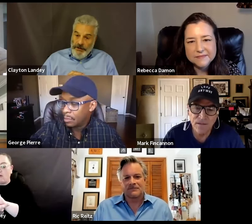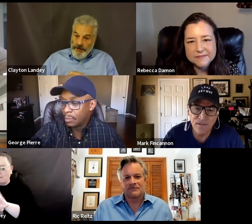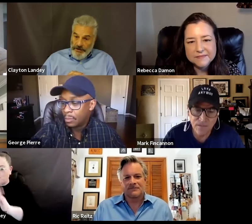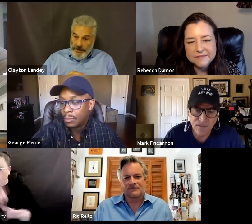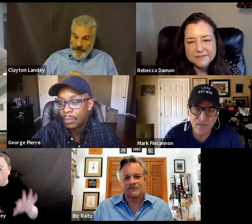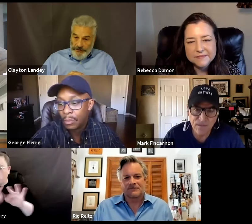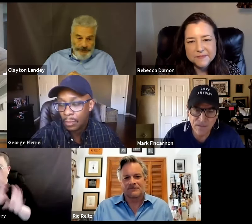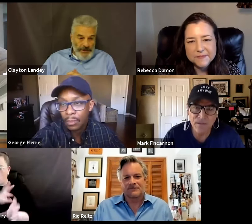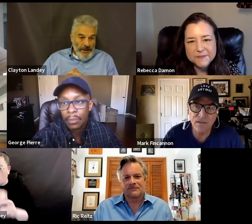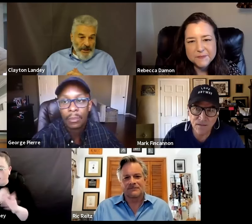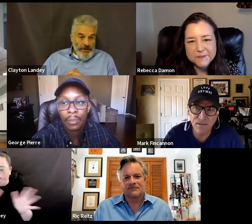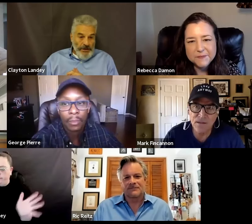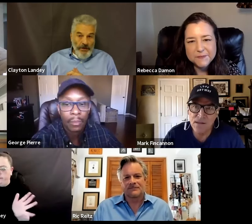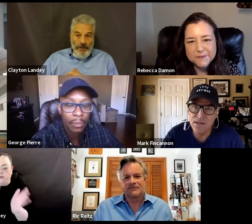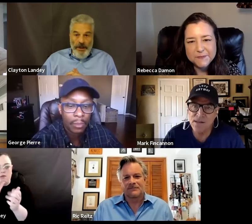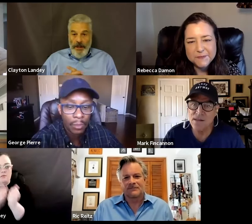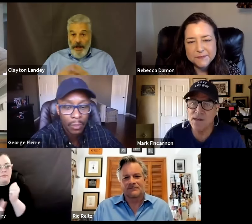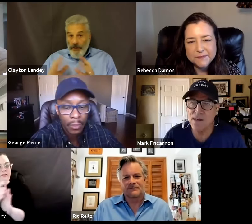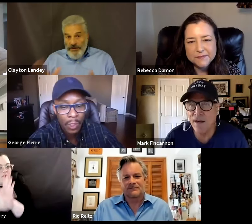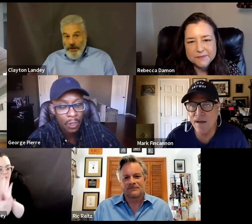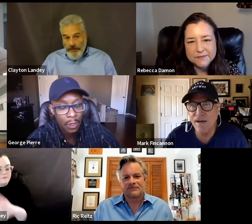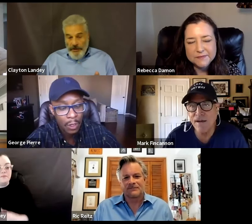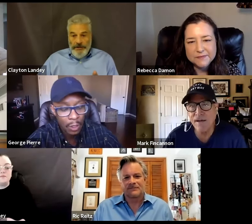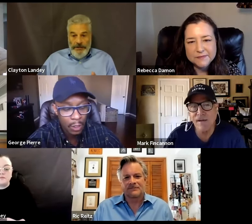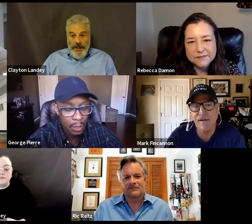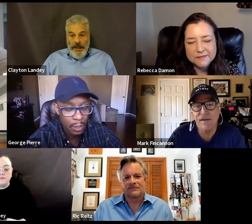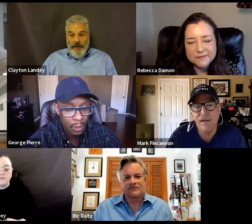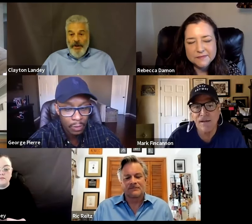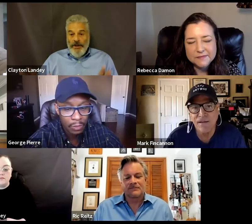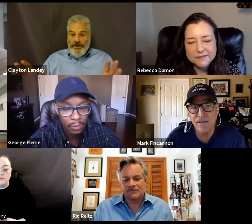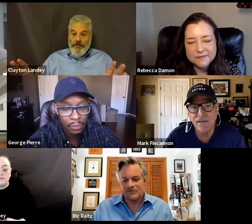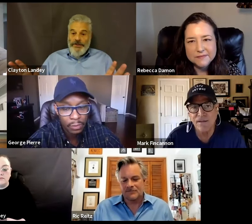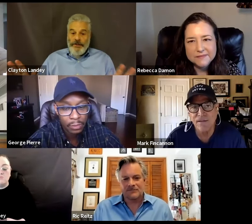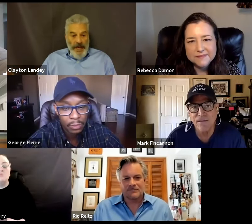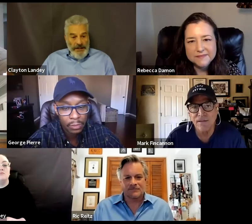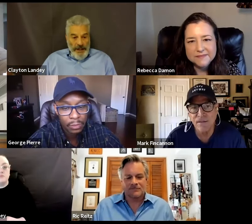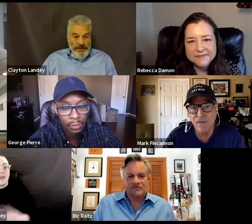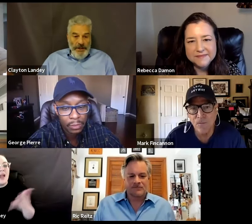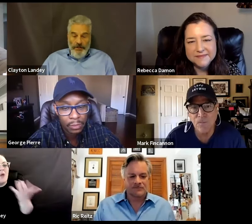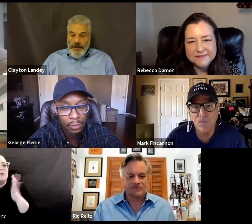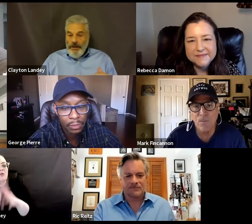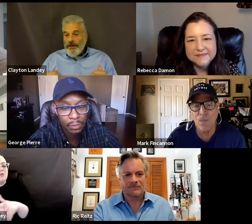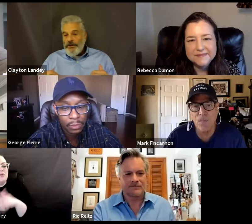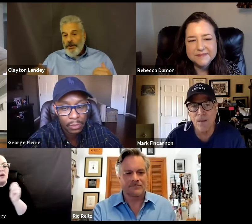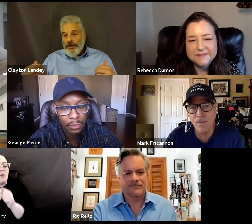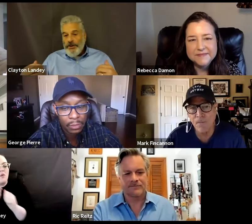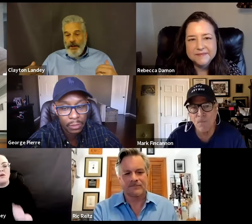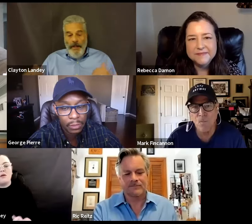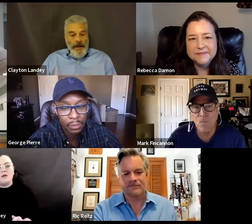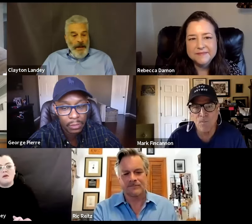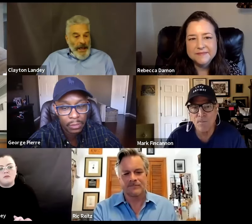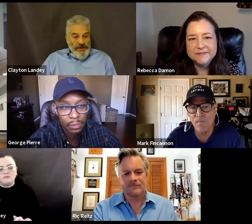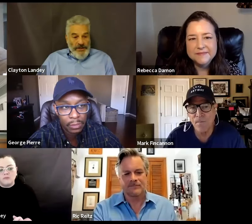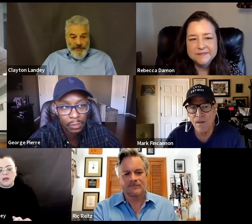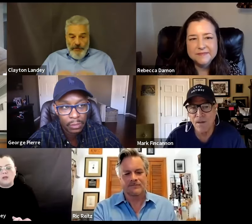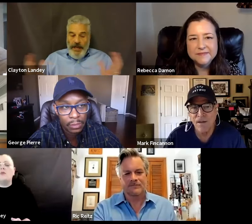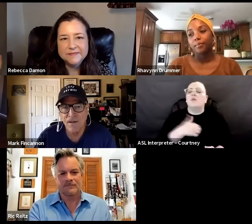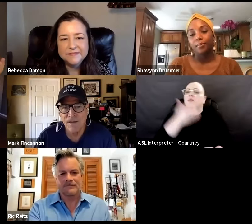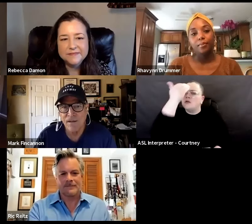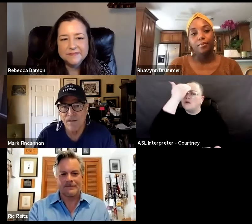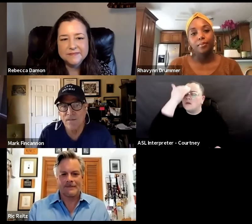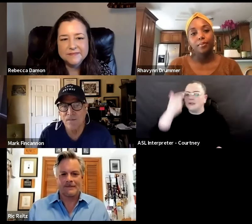production here in our state. So I want to start with Ric. I want to start with some context. We know that Georgia has the